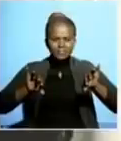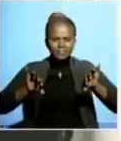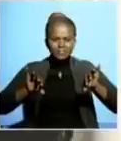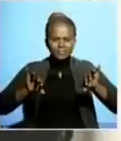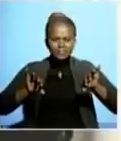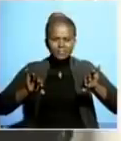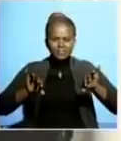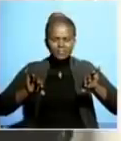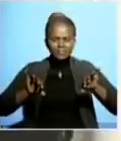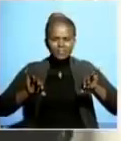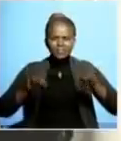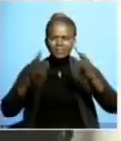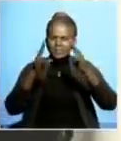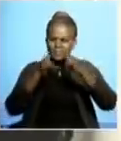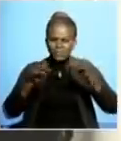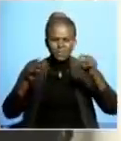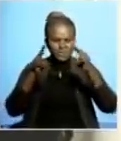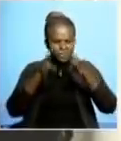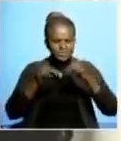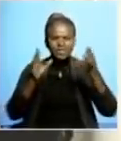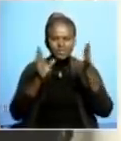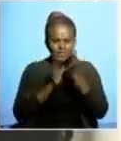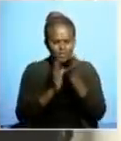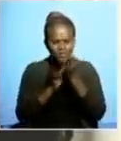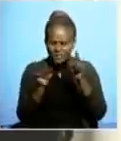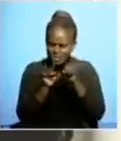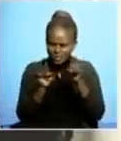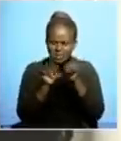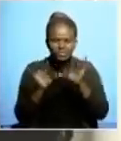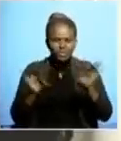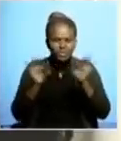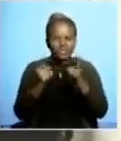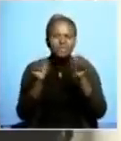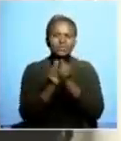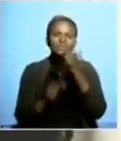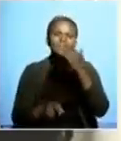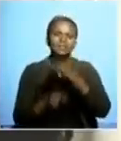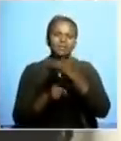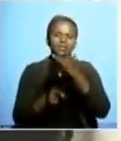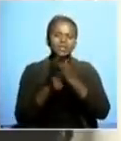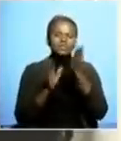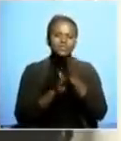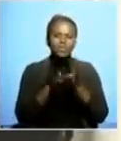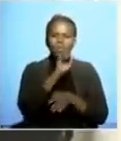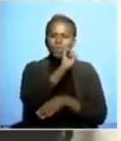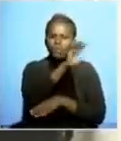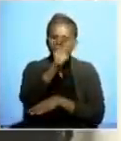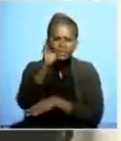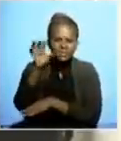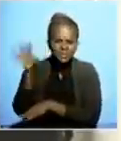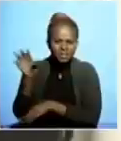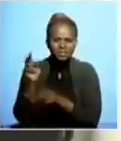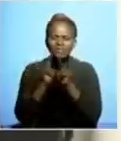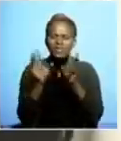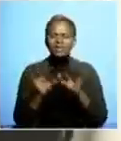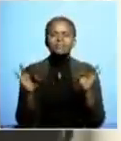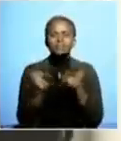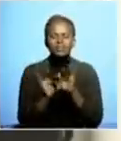A rural school is as important as an urban school. Posting, very important.